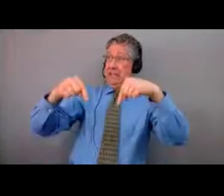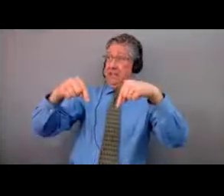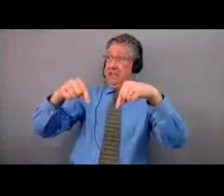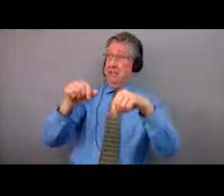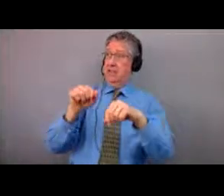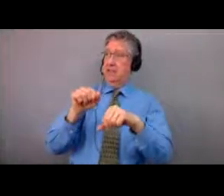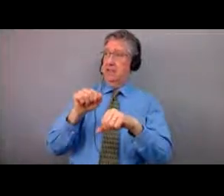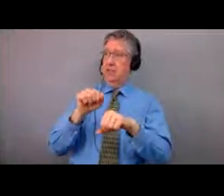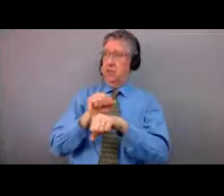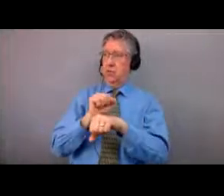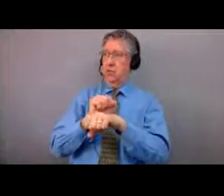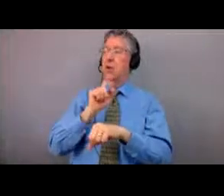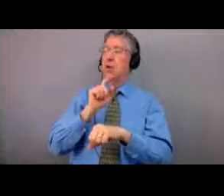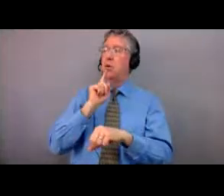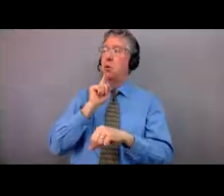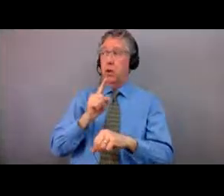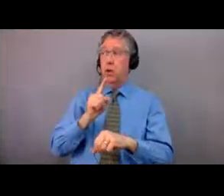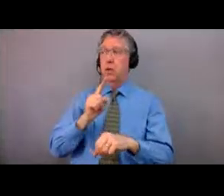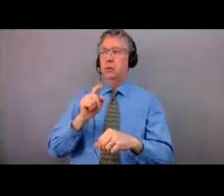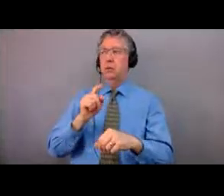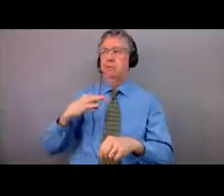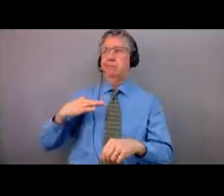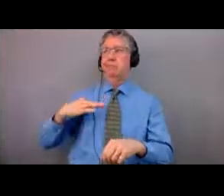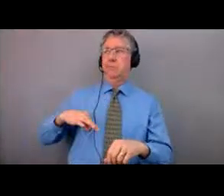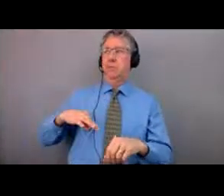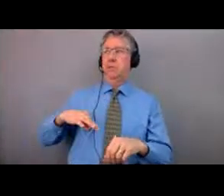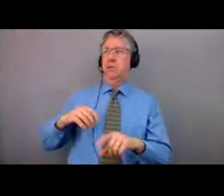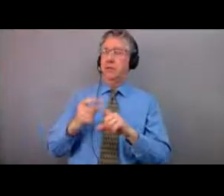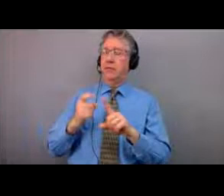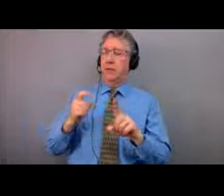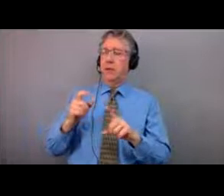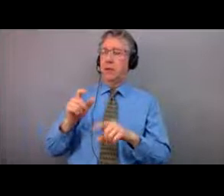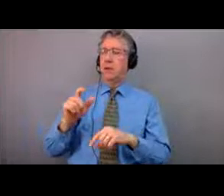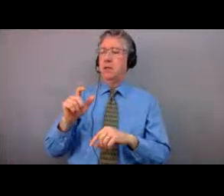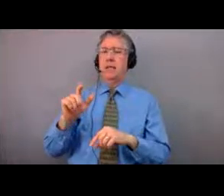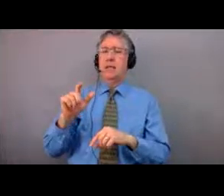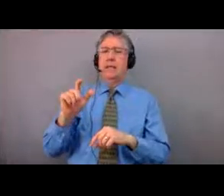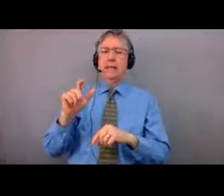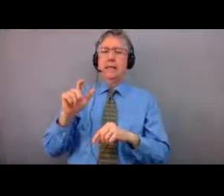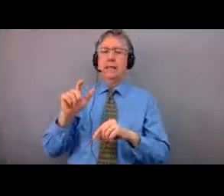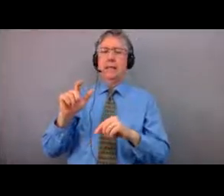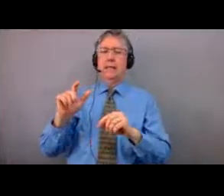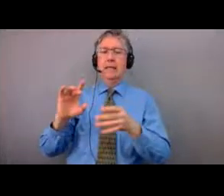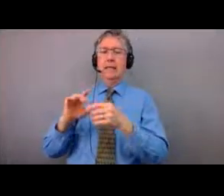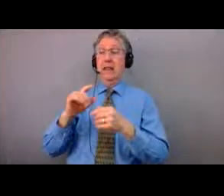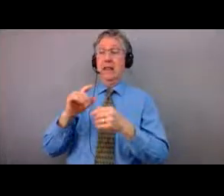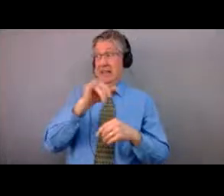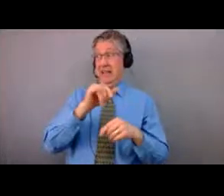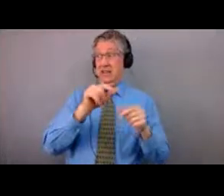greatly benefited from rich network of observations in the Great Lakes region.